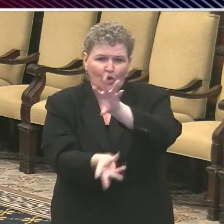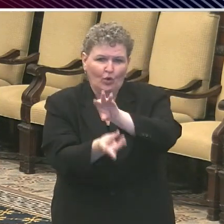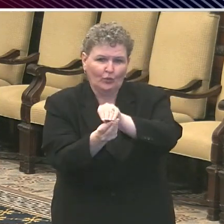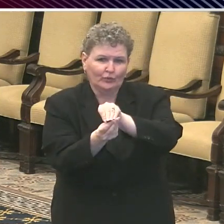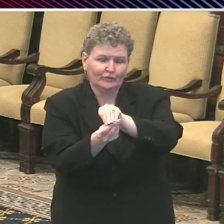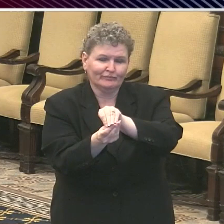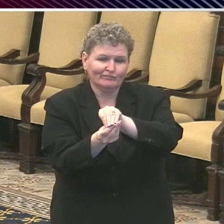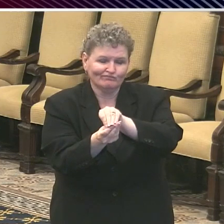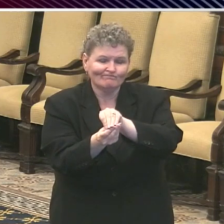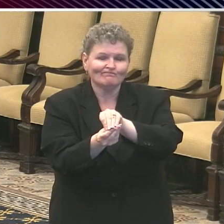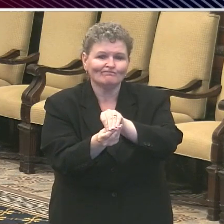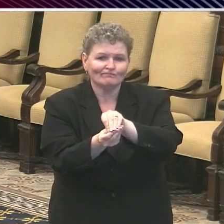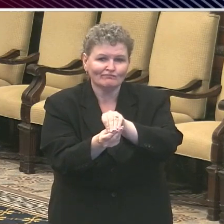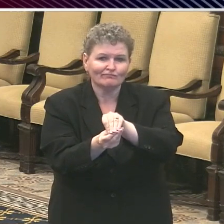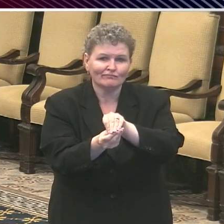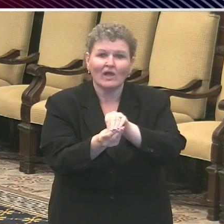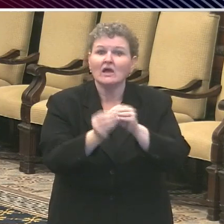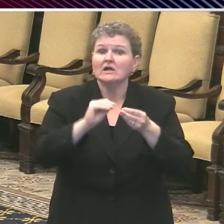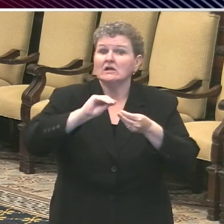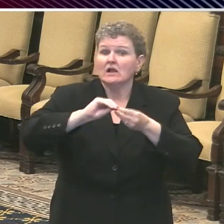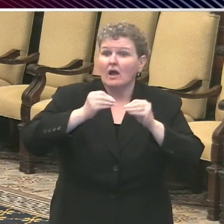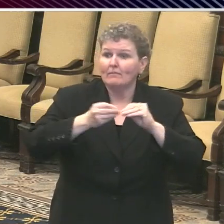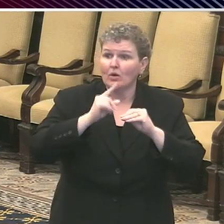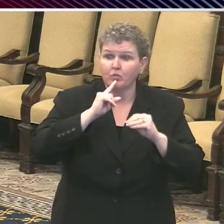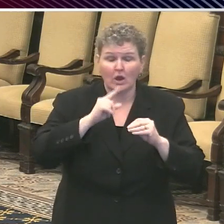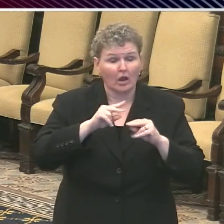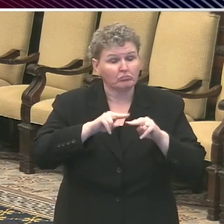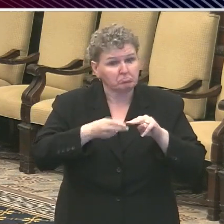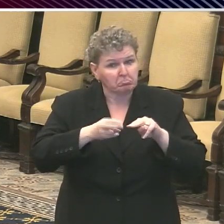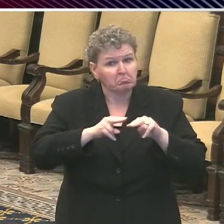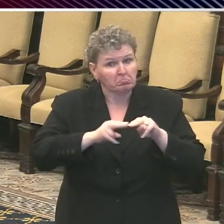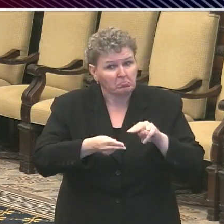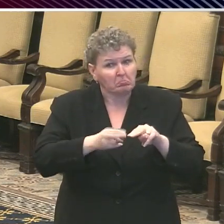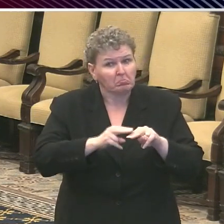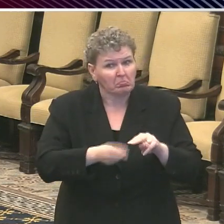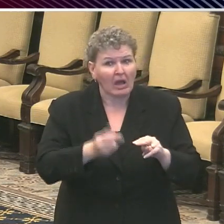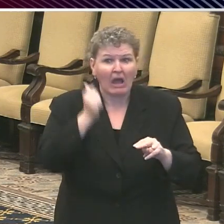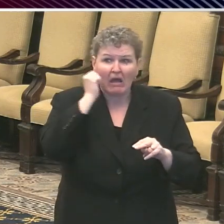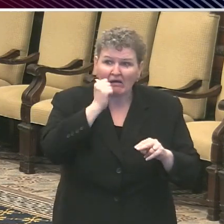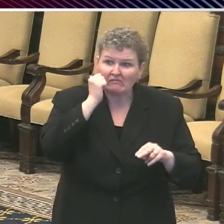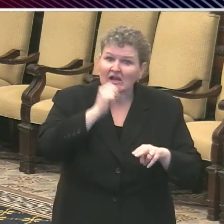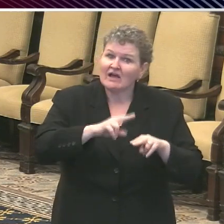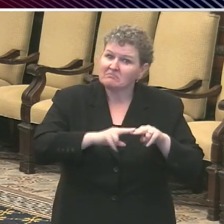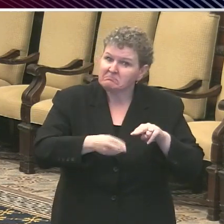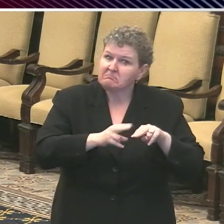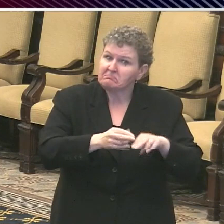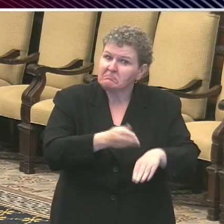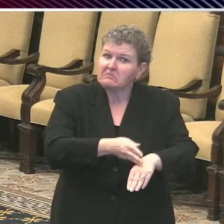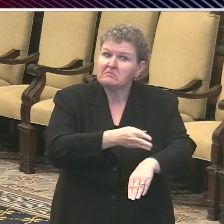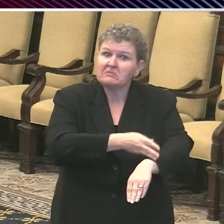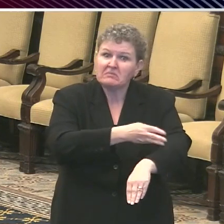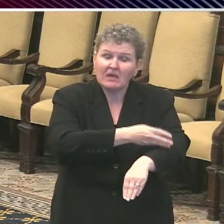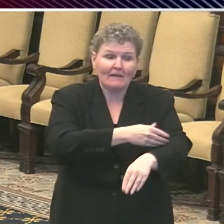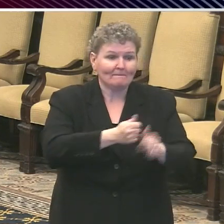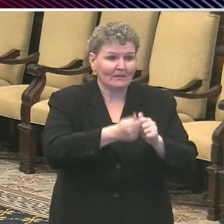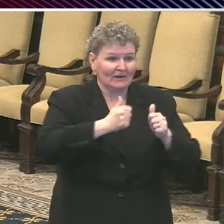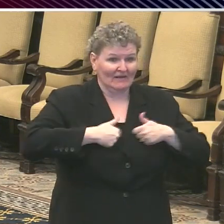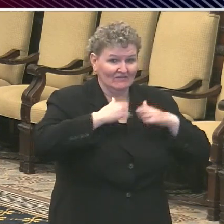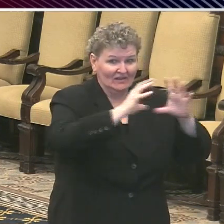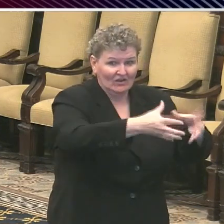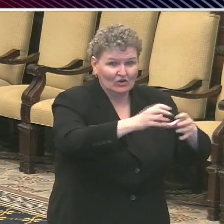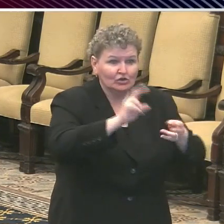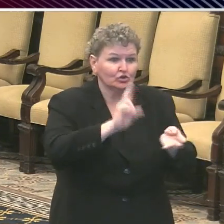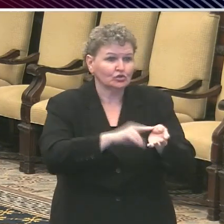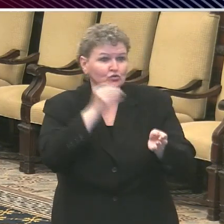numbers are continuing to fall, the daily numbers. We're continuing to see progress in the outbreaks. We're seeing in congregate settings. Our nursing homes are